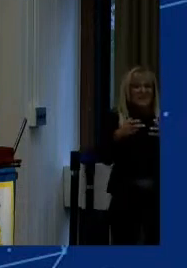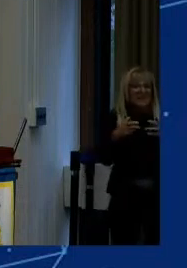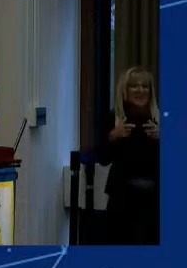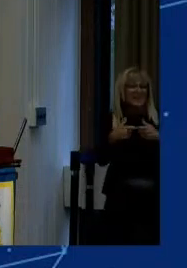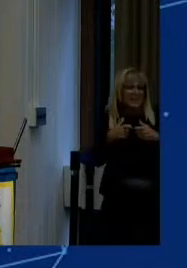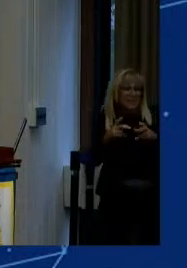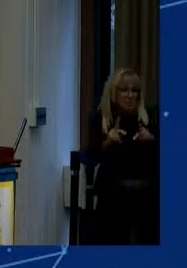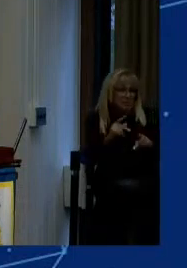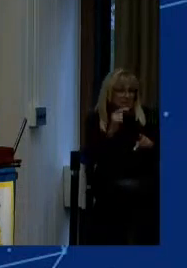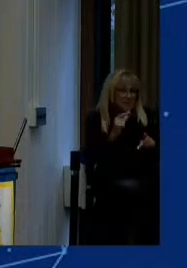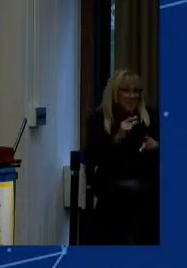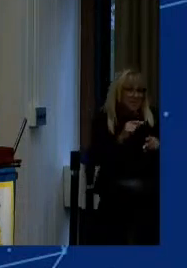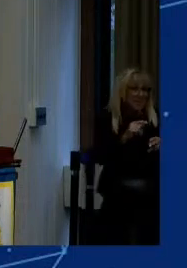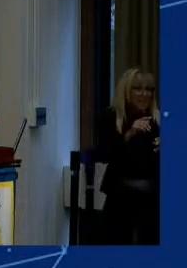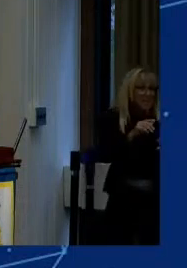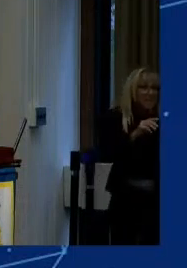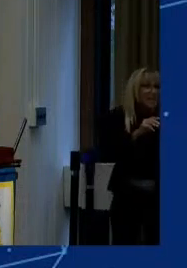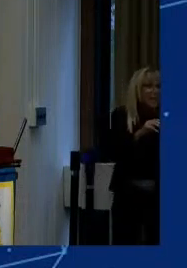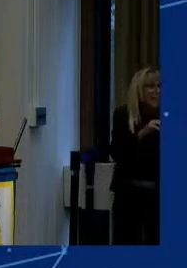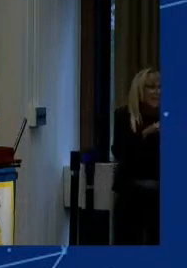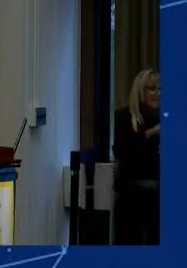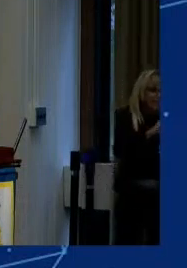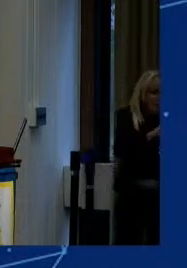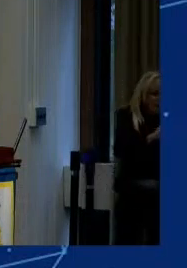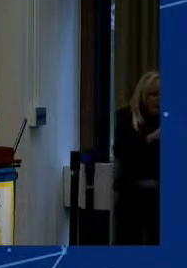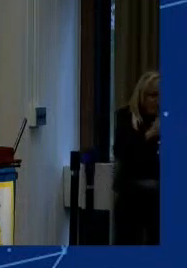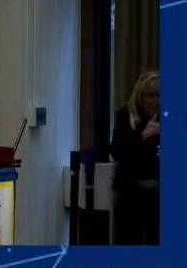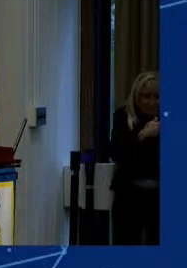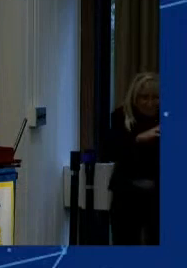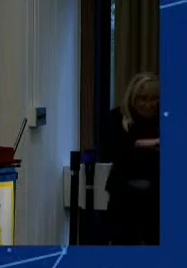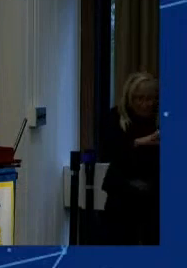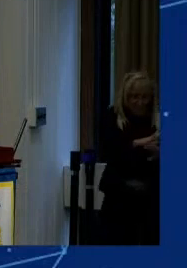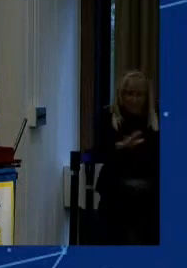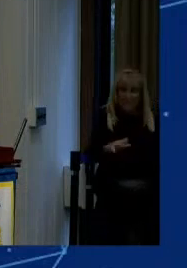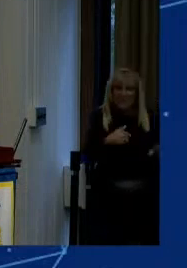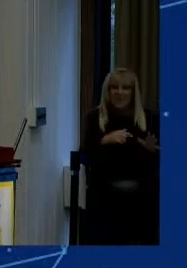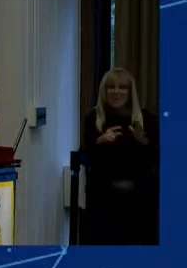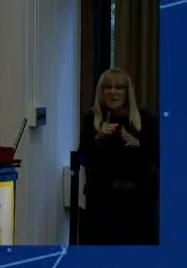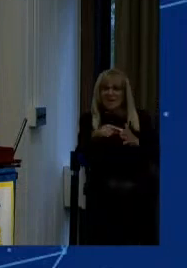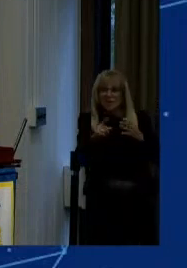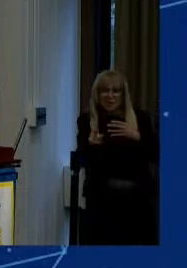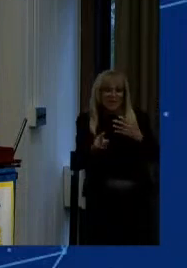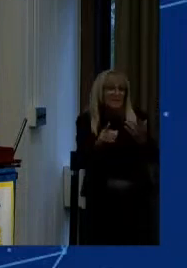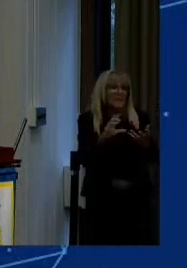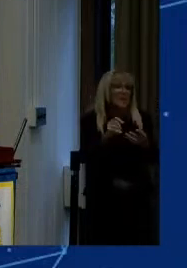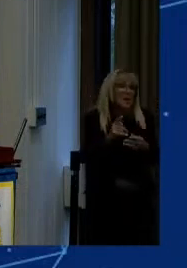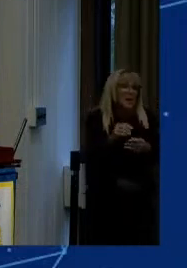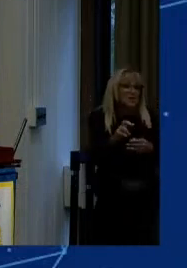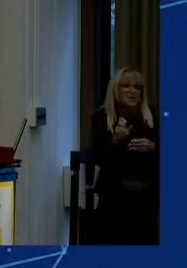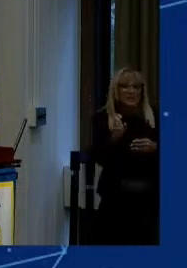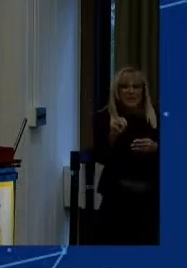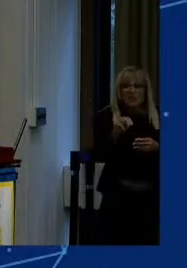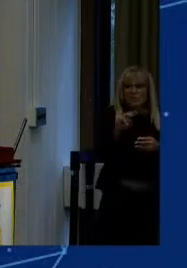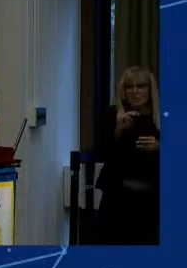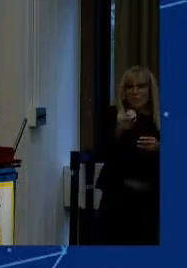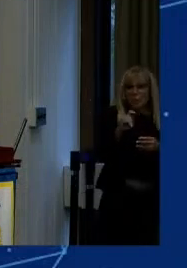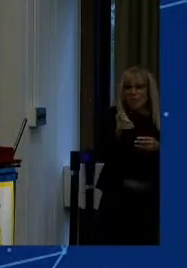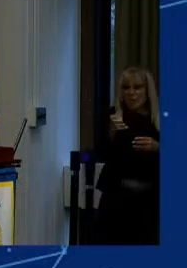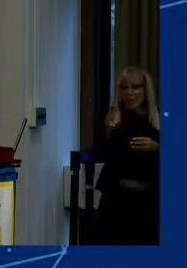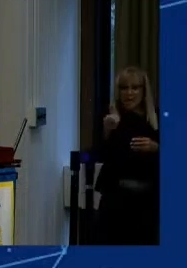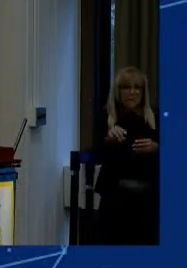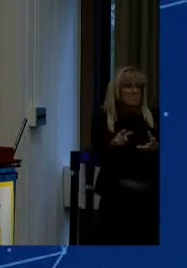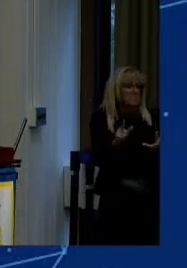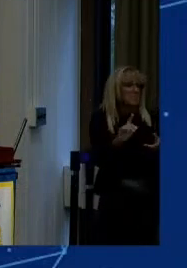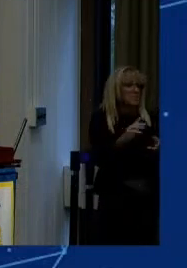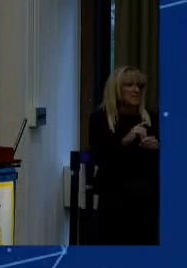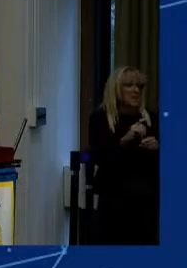my wanderings in these classes, I checked conservation of momentum and different things that it was giving me to check my facts